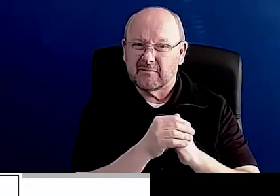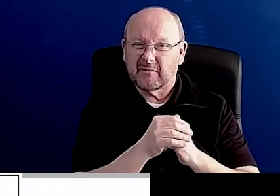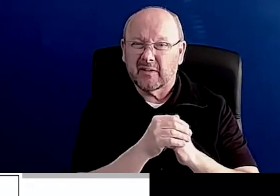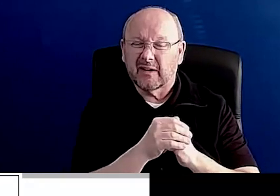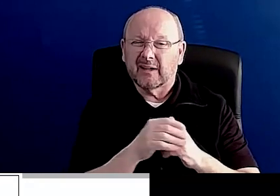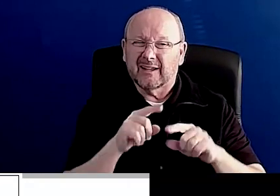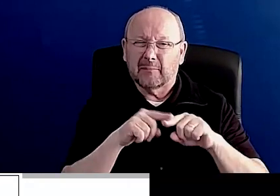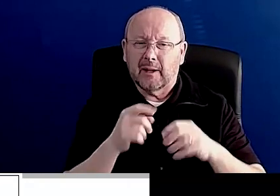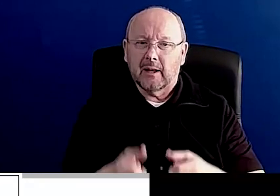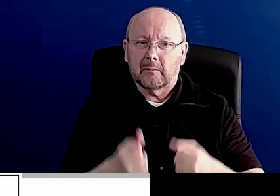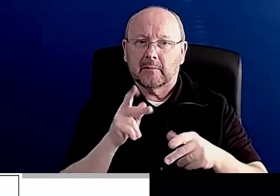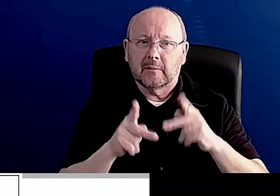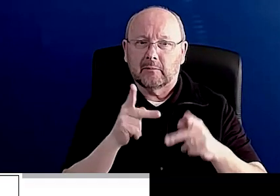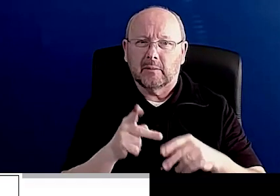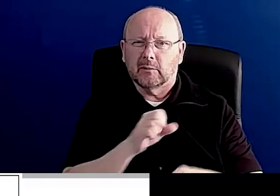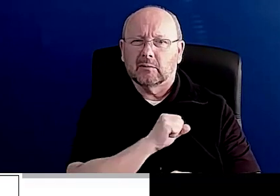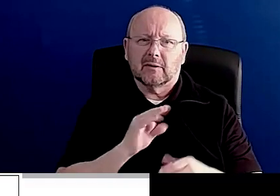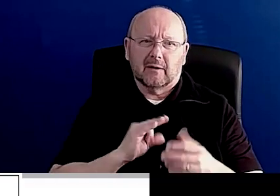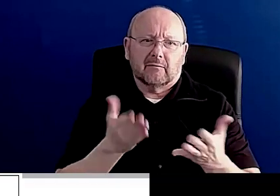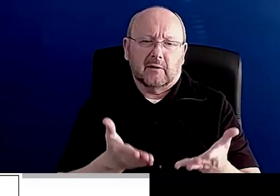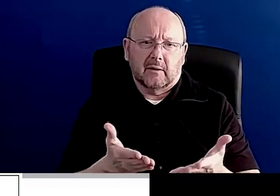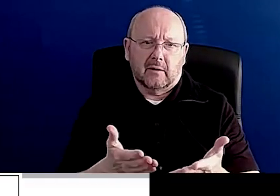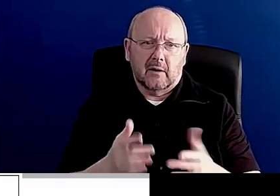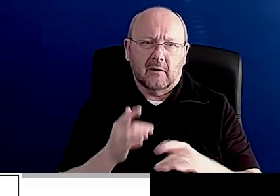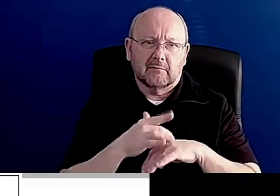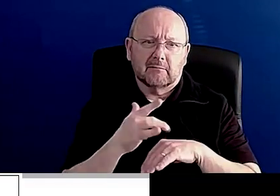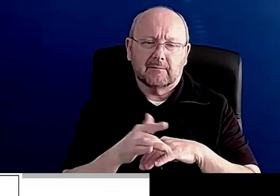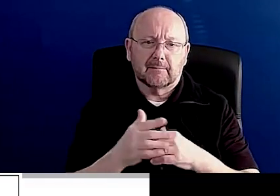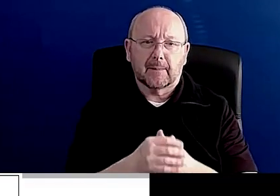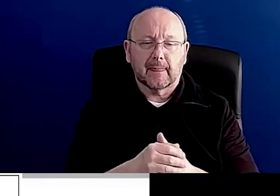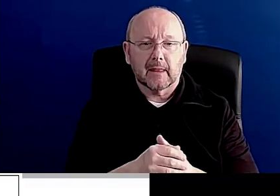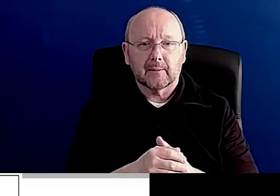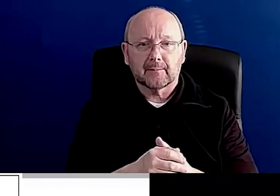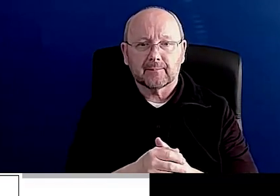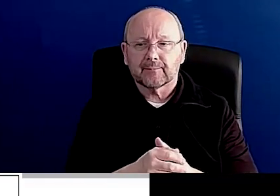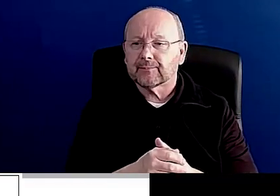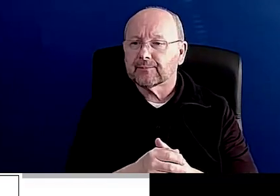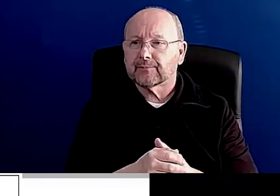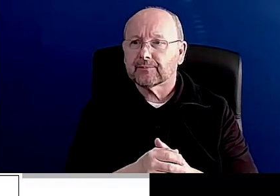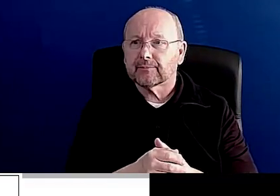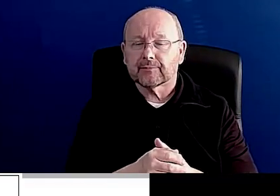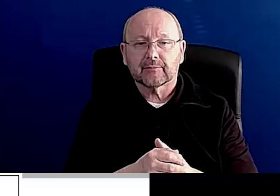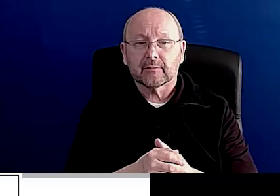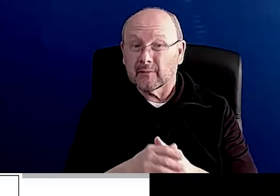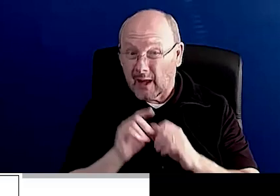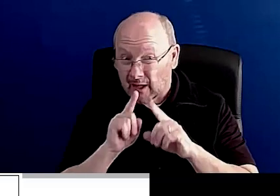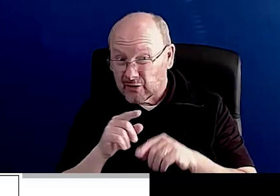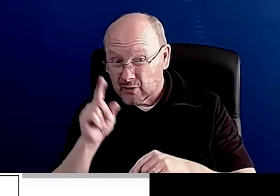do it, to have well enrolled classes. So I don't know, did that answer your